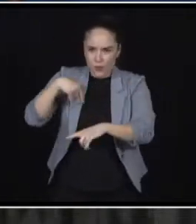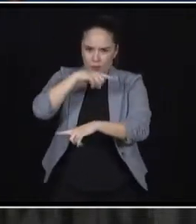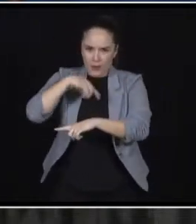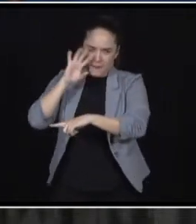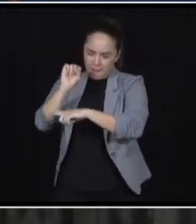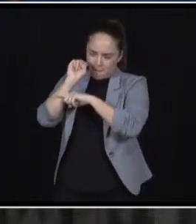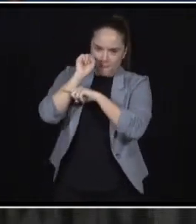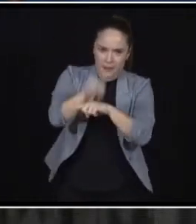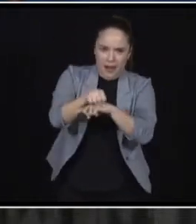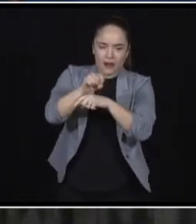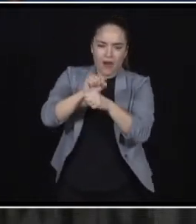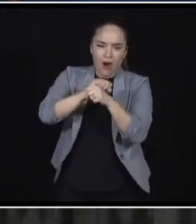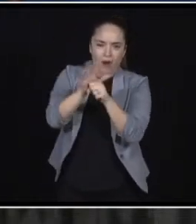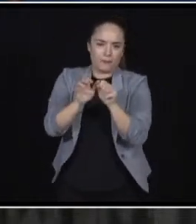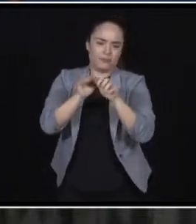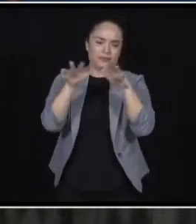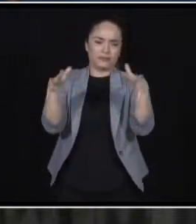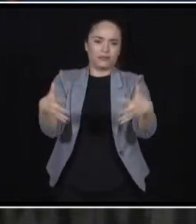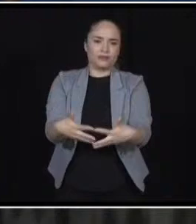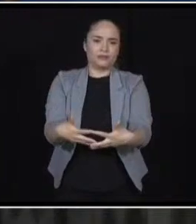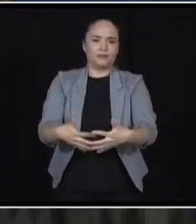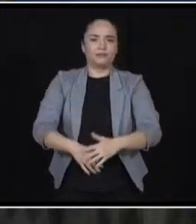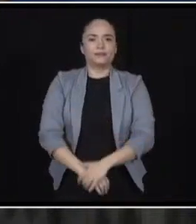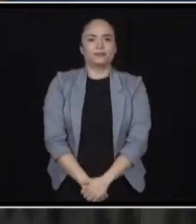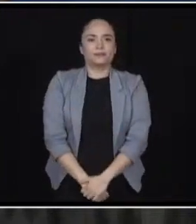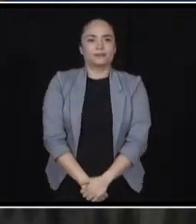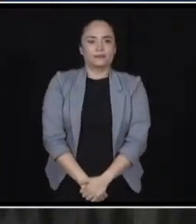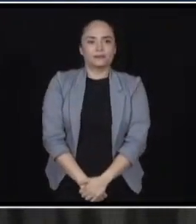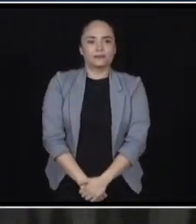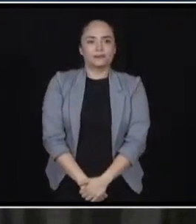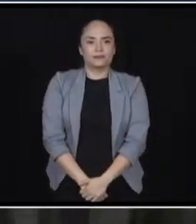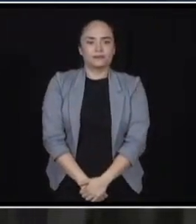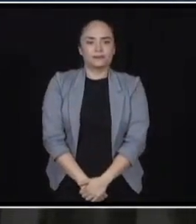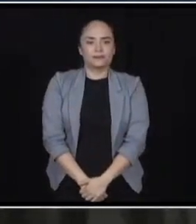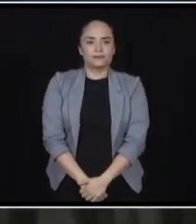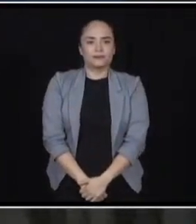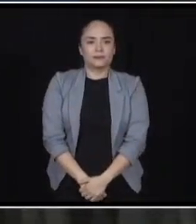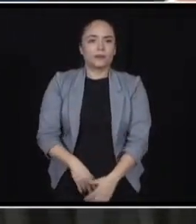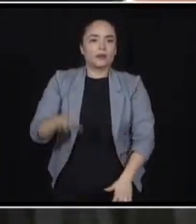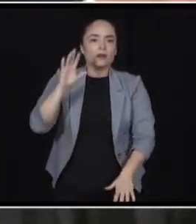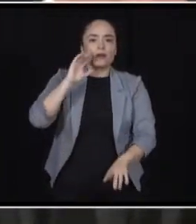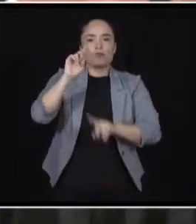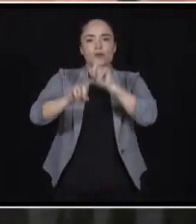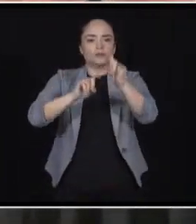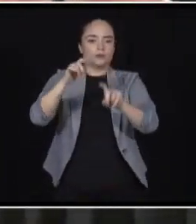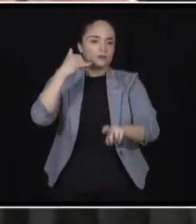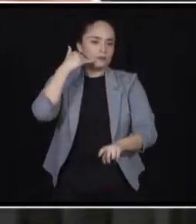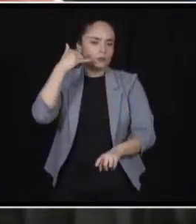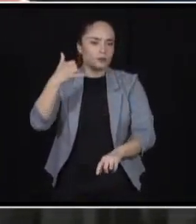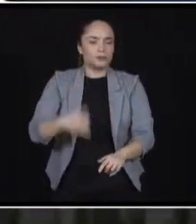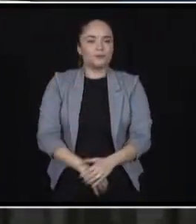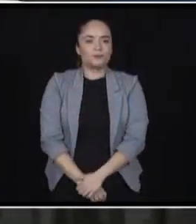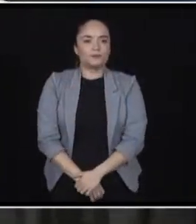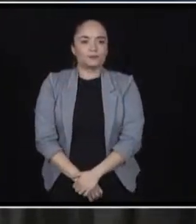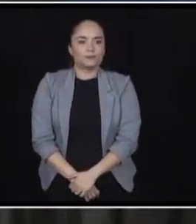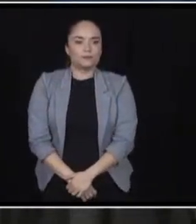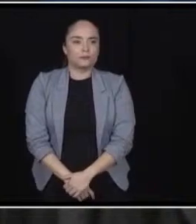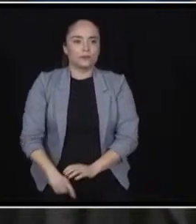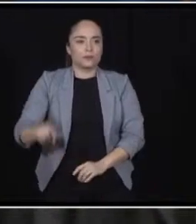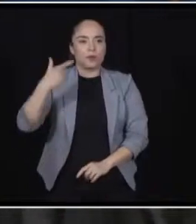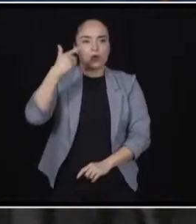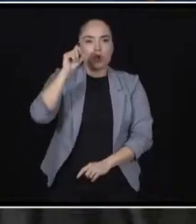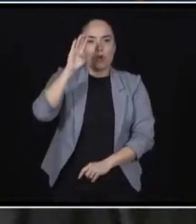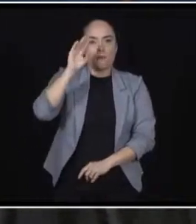line for questions. First question, please. From Travis Darnash at Global News. Go ahead. Hi